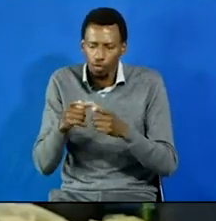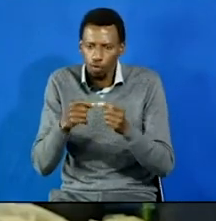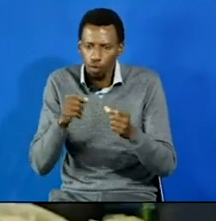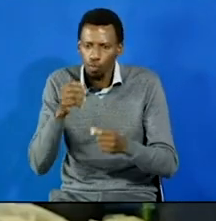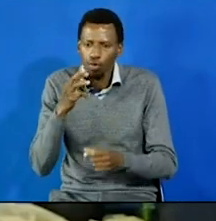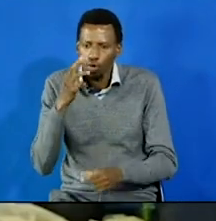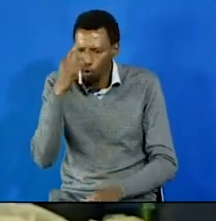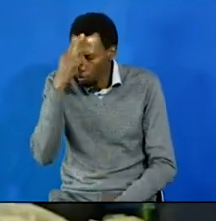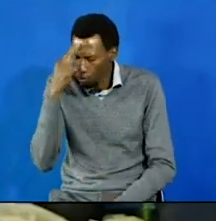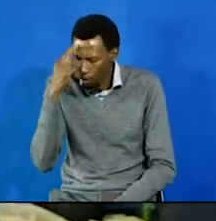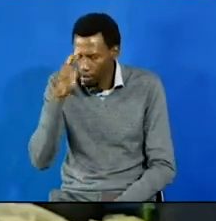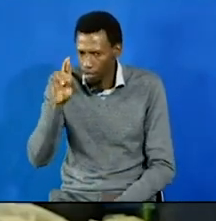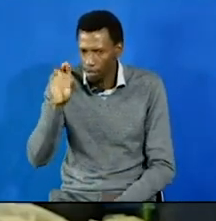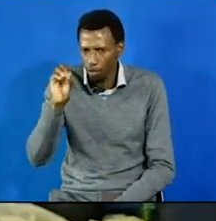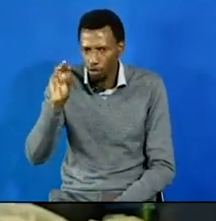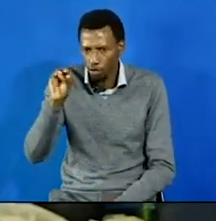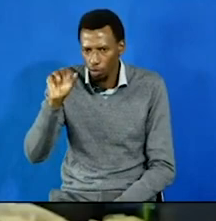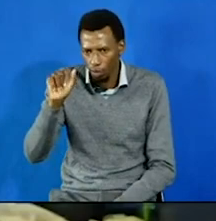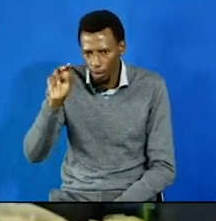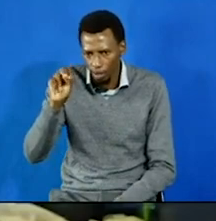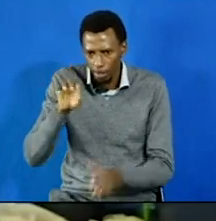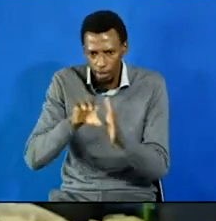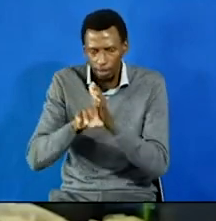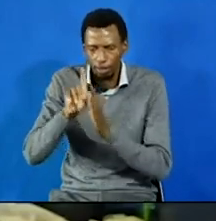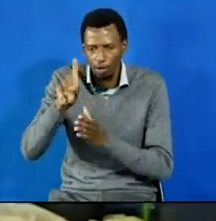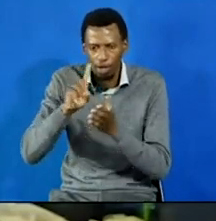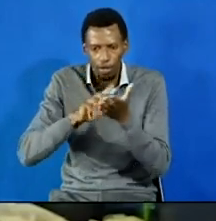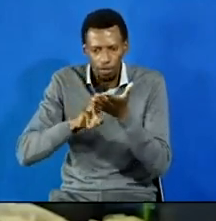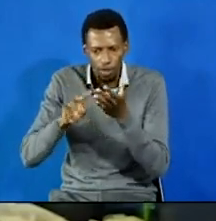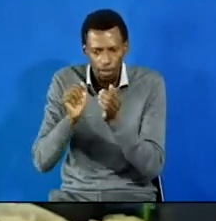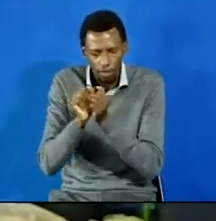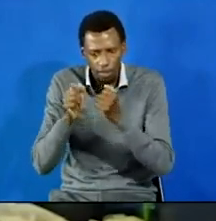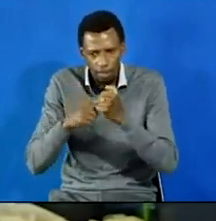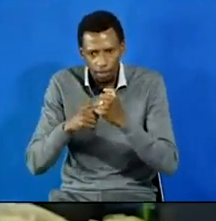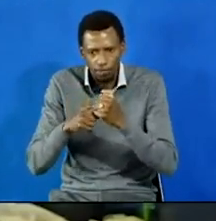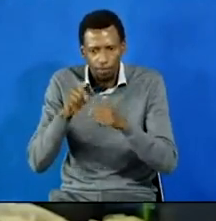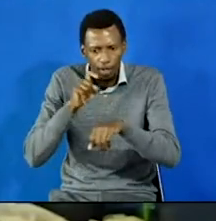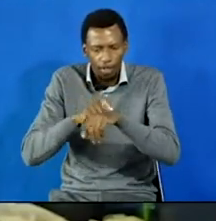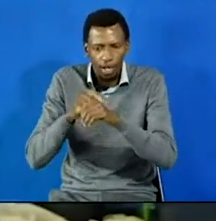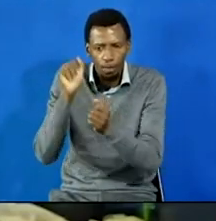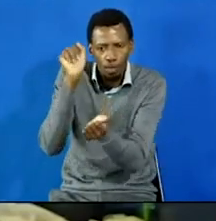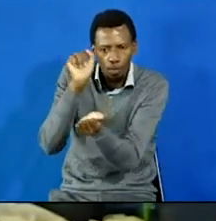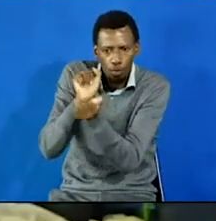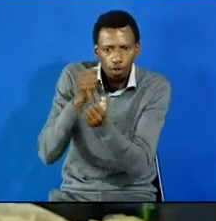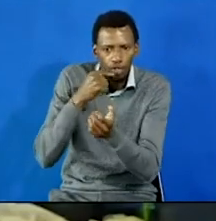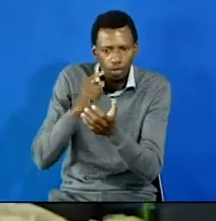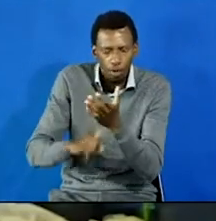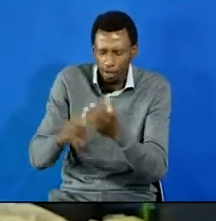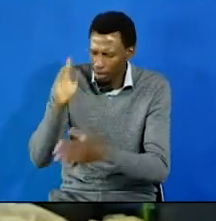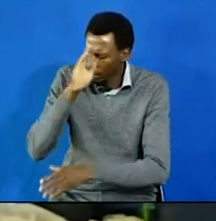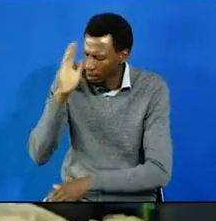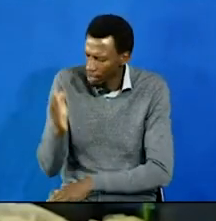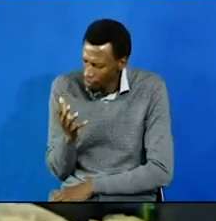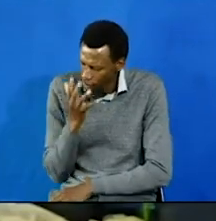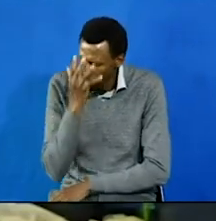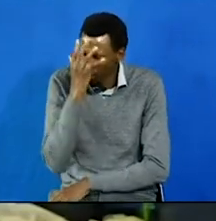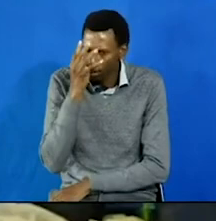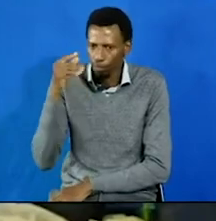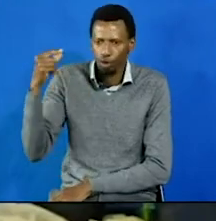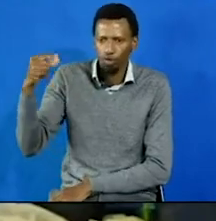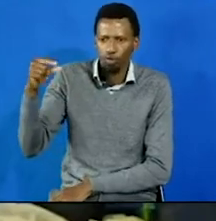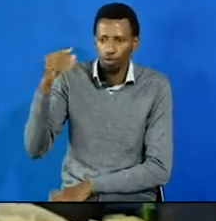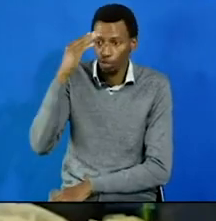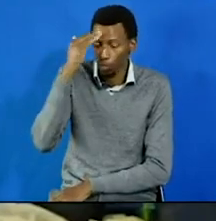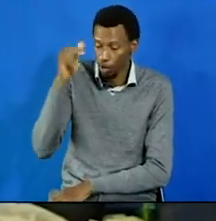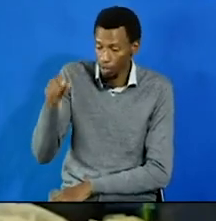verse 16, when Paul speaks and says that he can never be ashamed of the gospel because it is the power